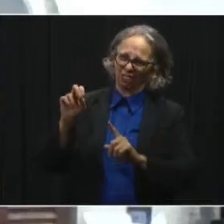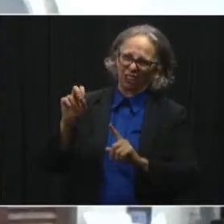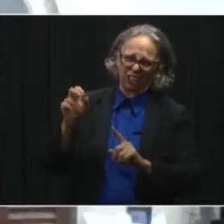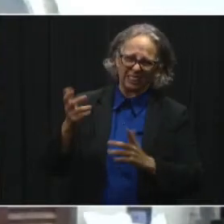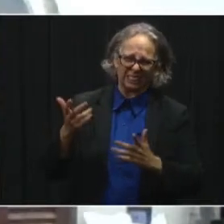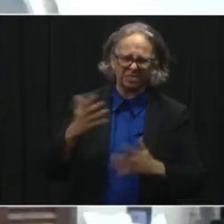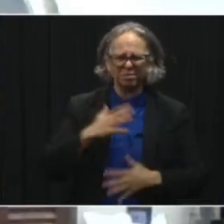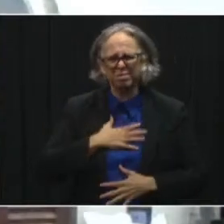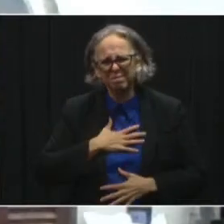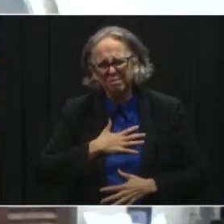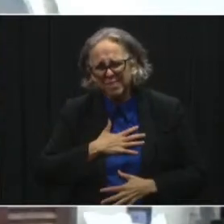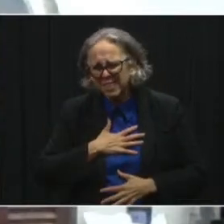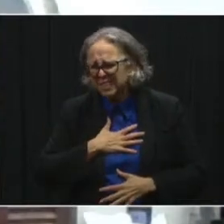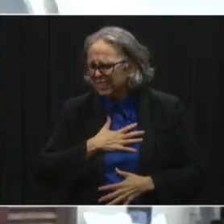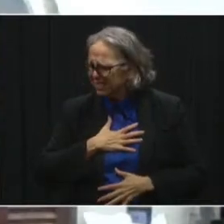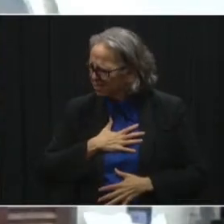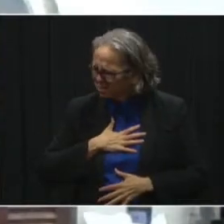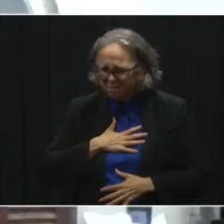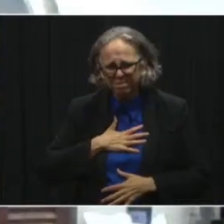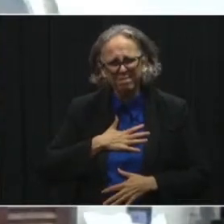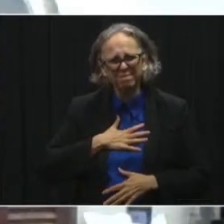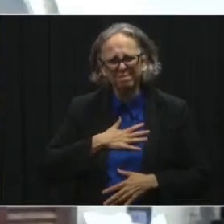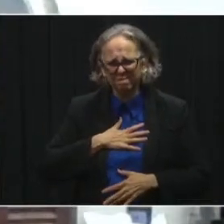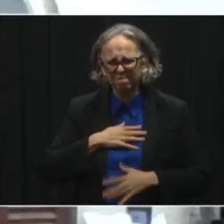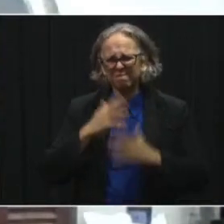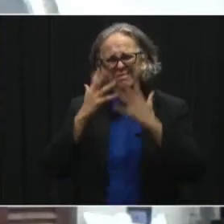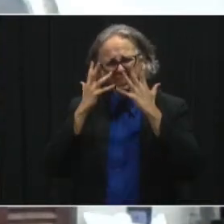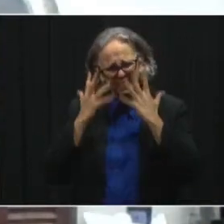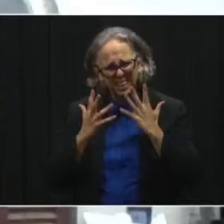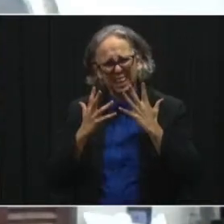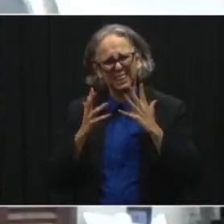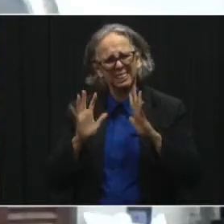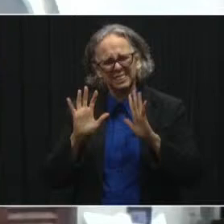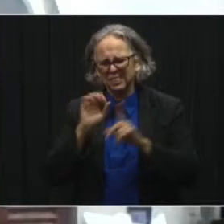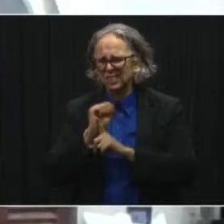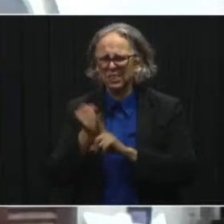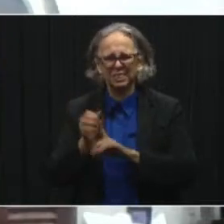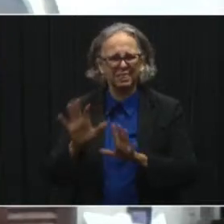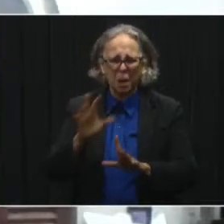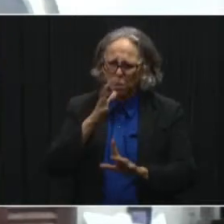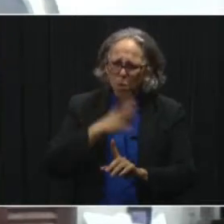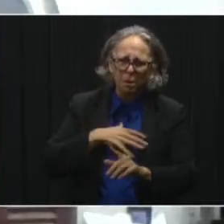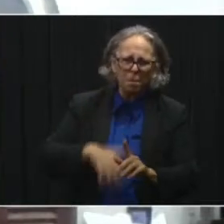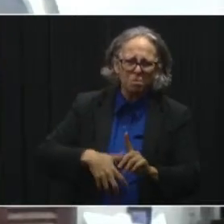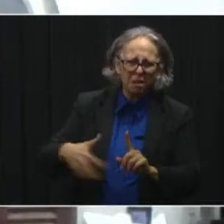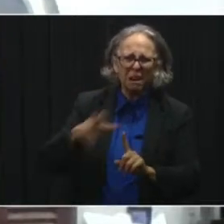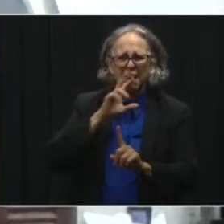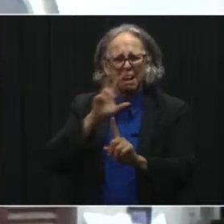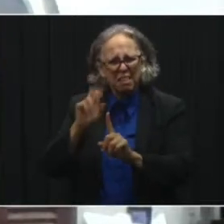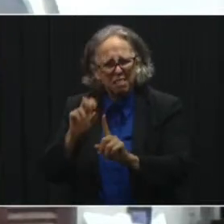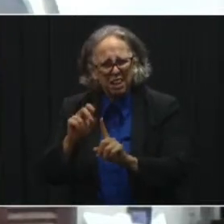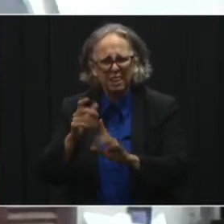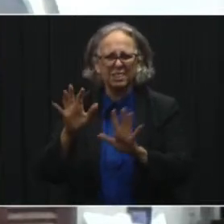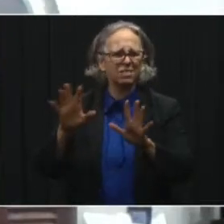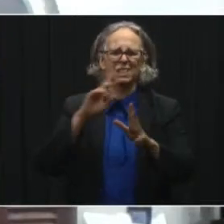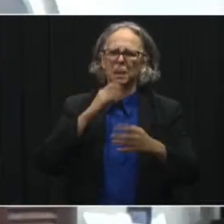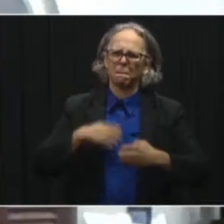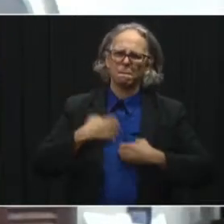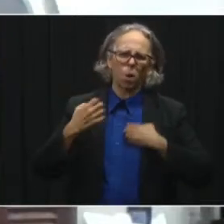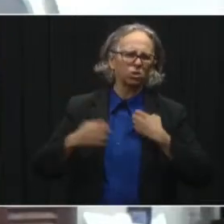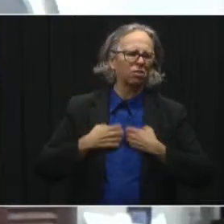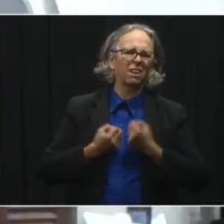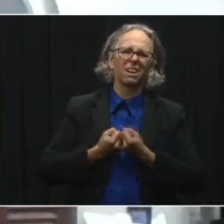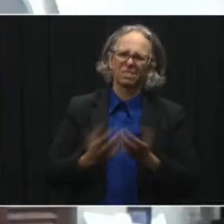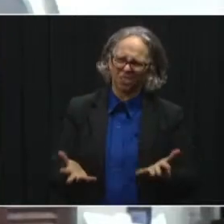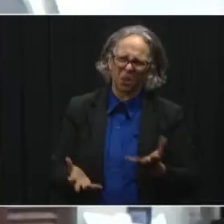it's just a sad situation that we're dealing with. And I think everybody here is emotionally exhausted and